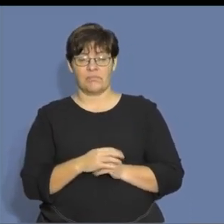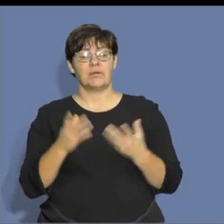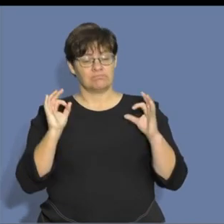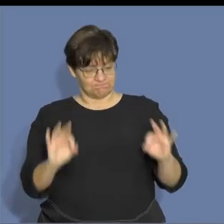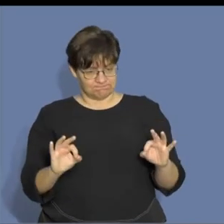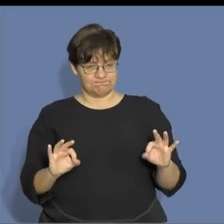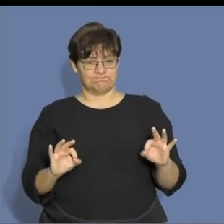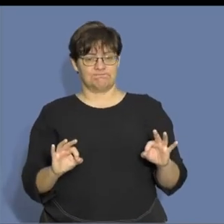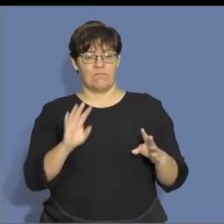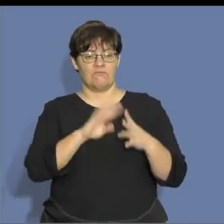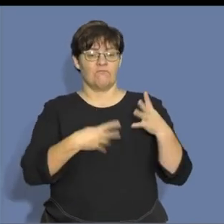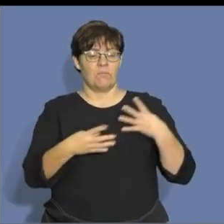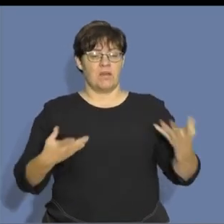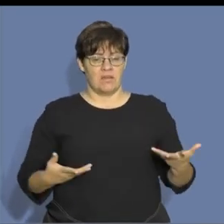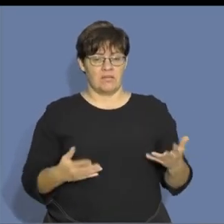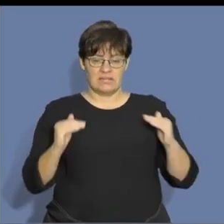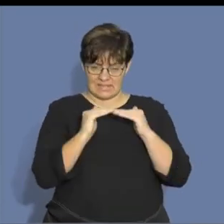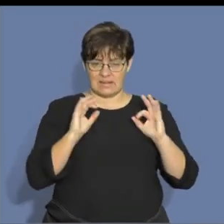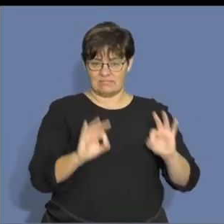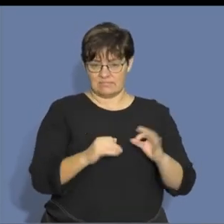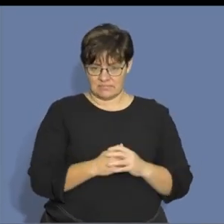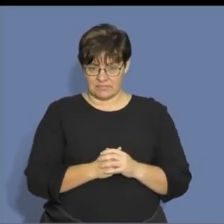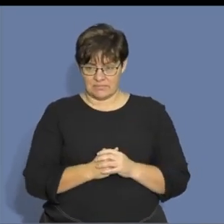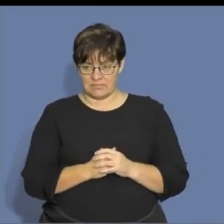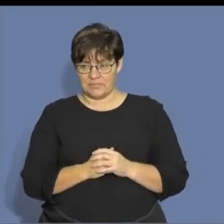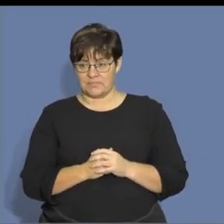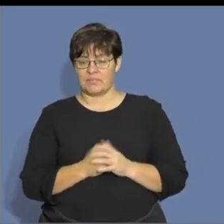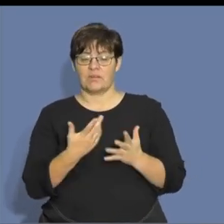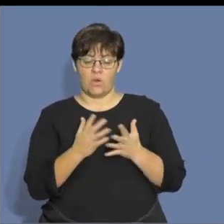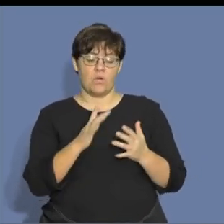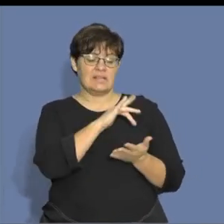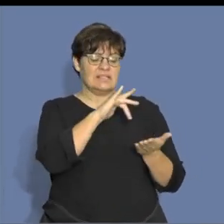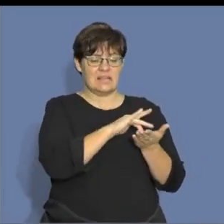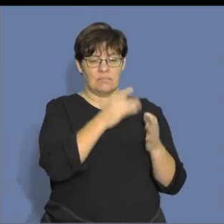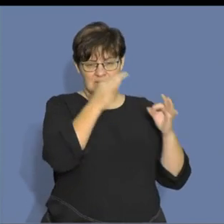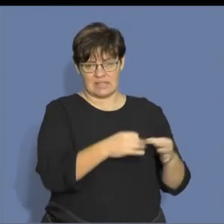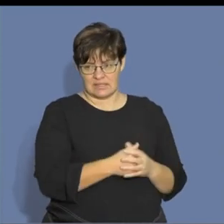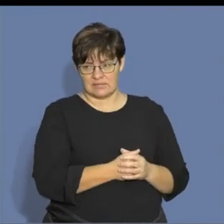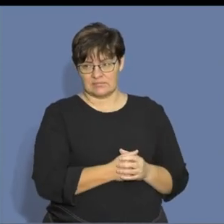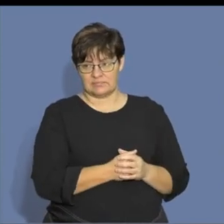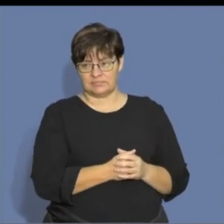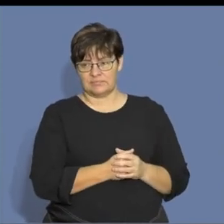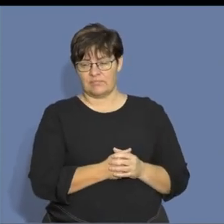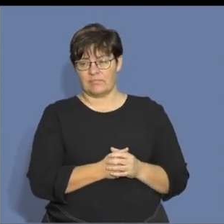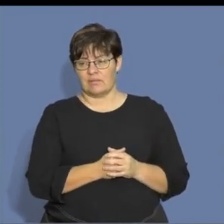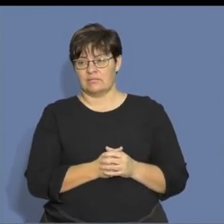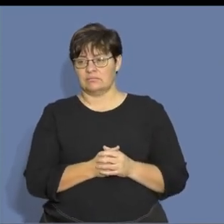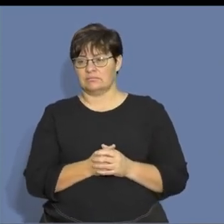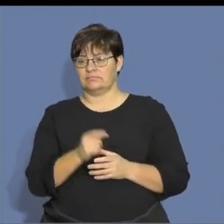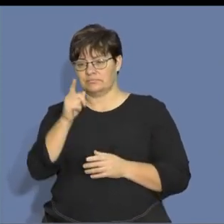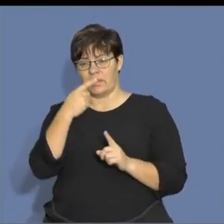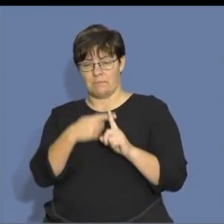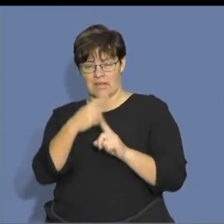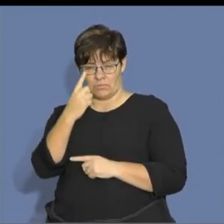the form, the standard form, now I can decide what is the center. Well, the center, that